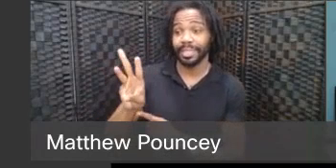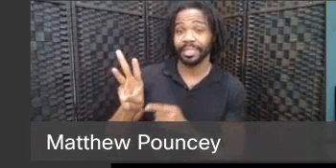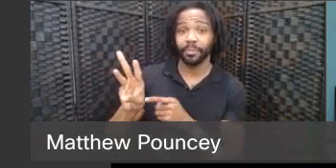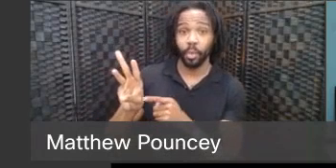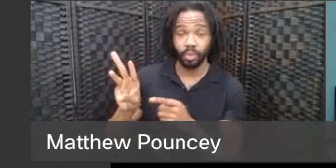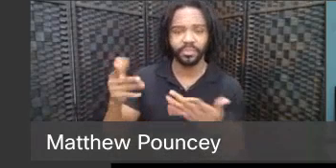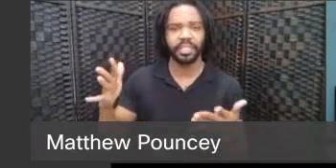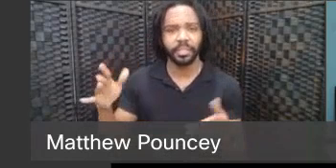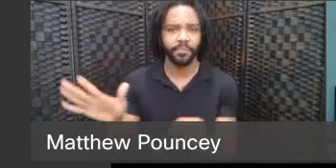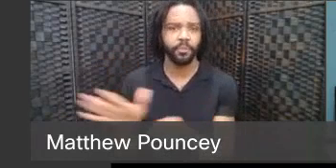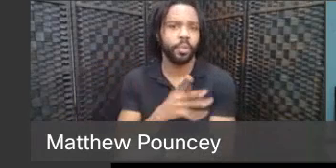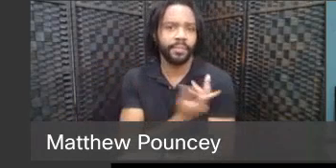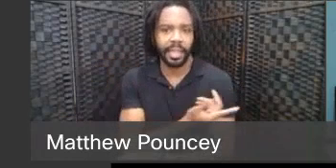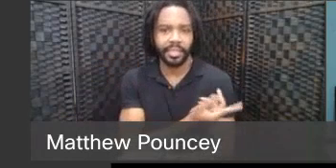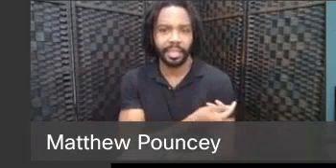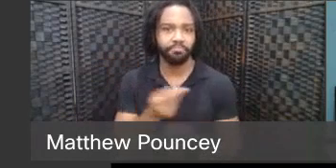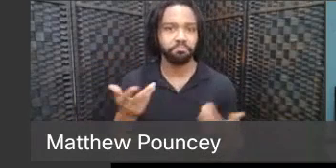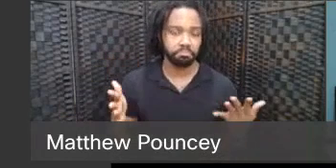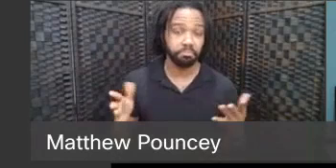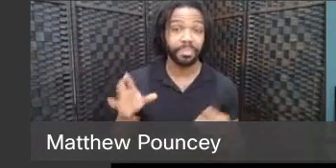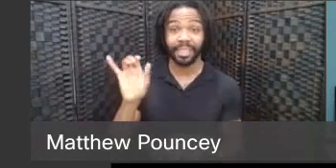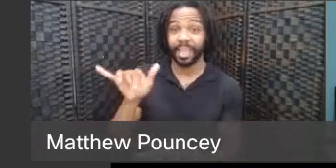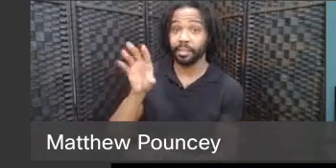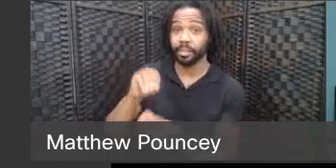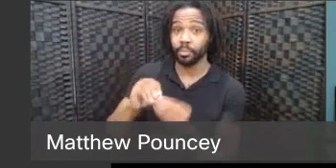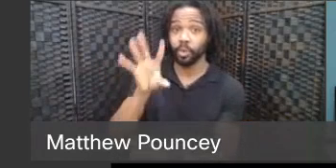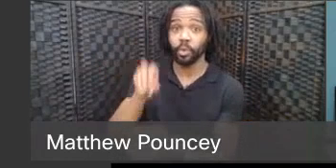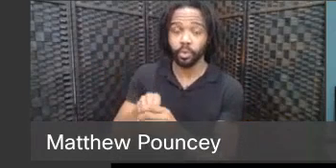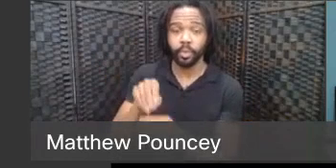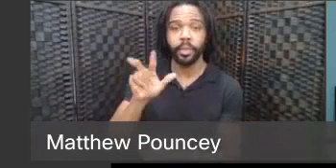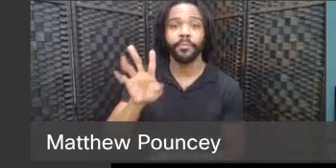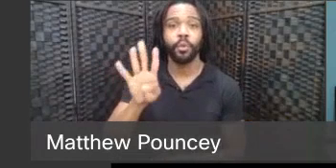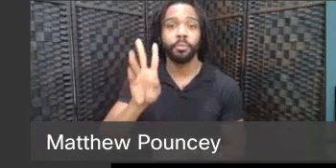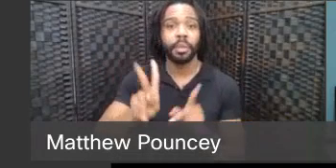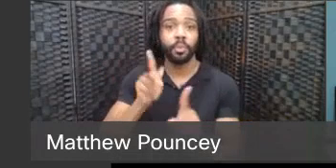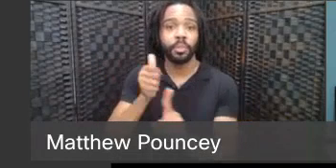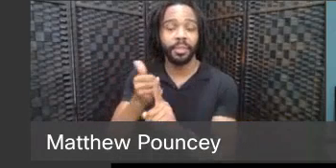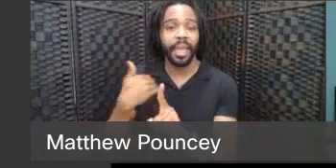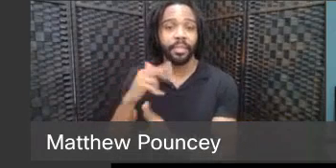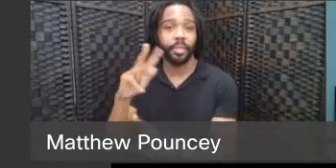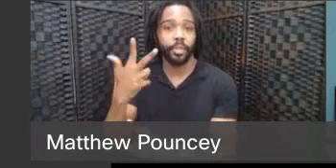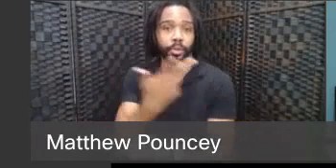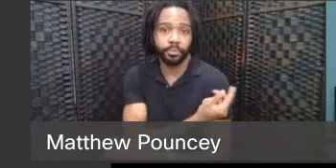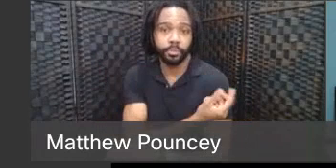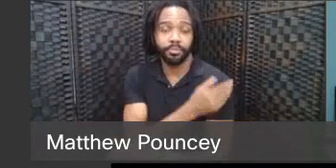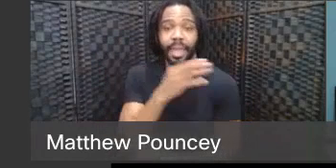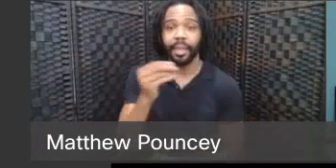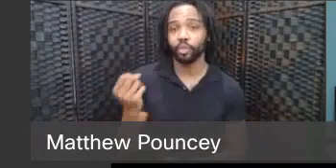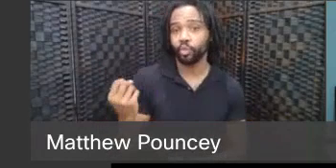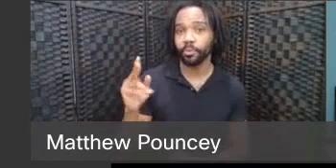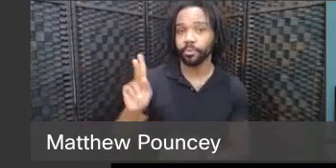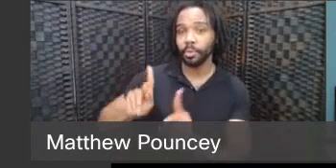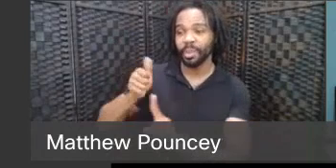vaccinated. And that included 34 people with a booster and 12 who had received their